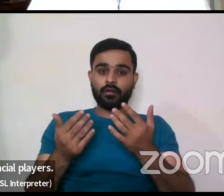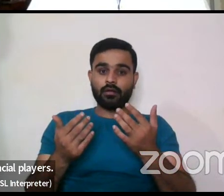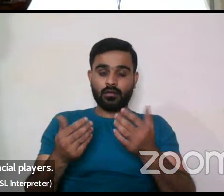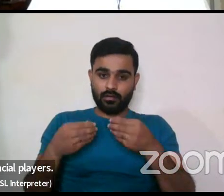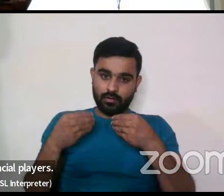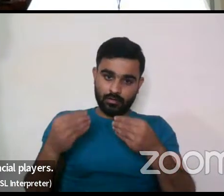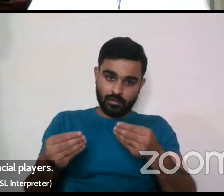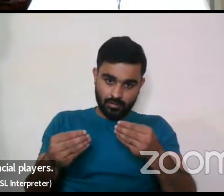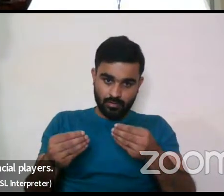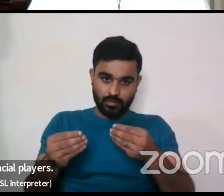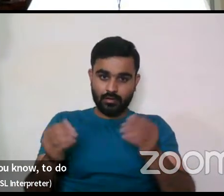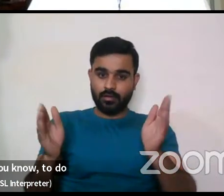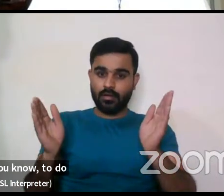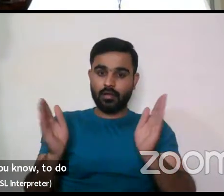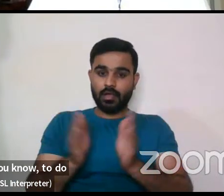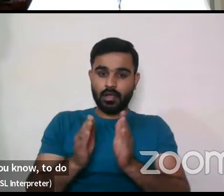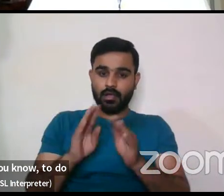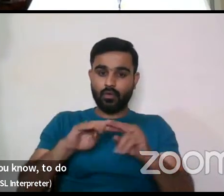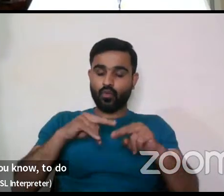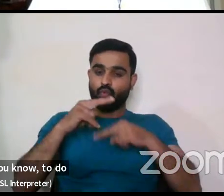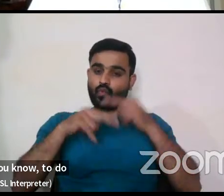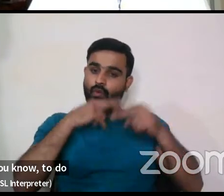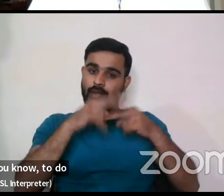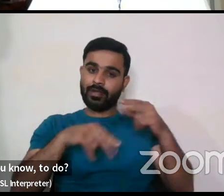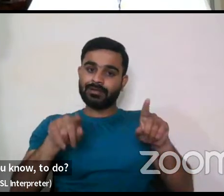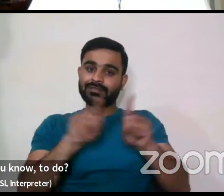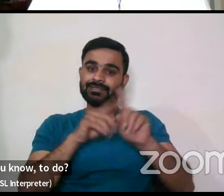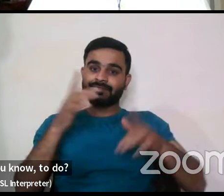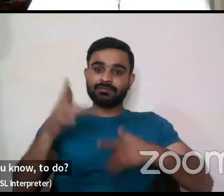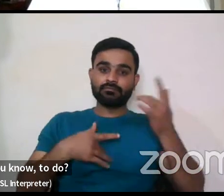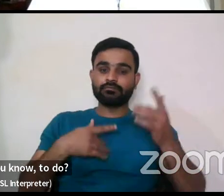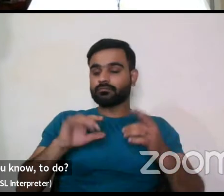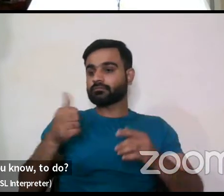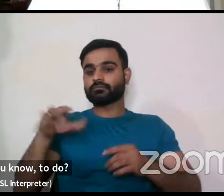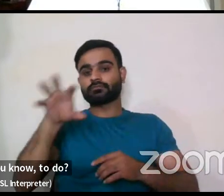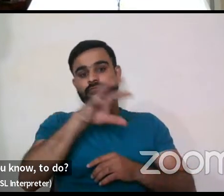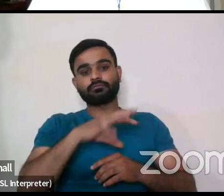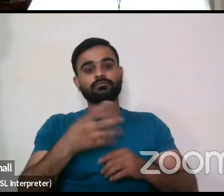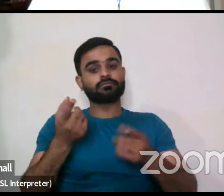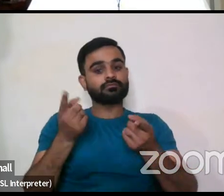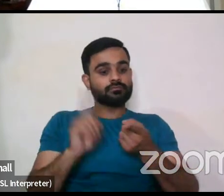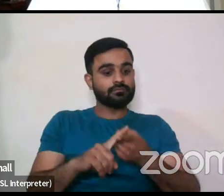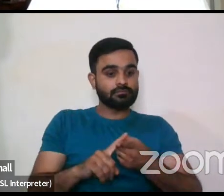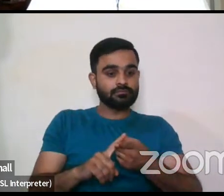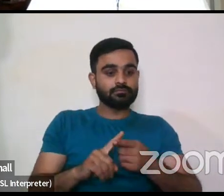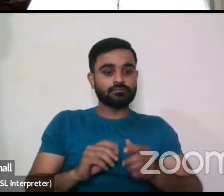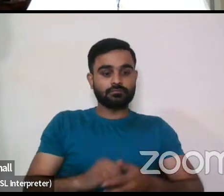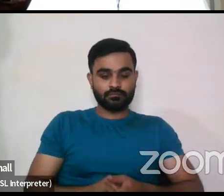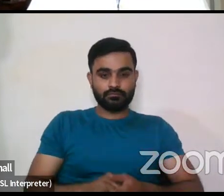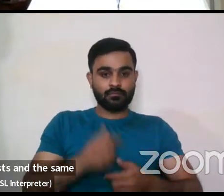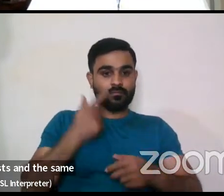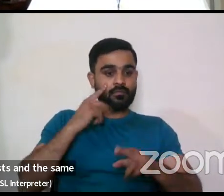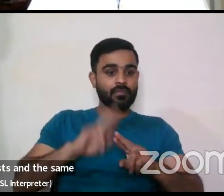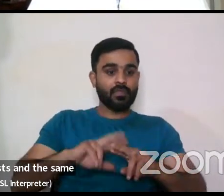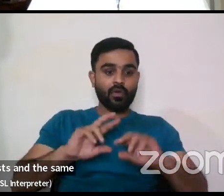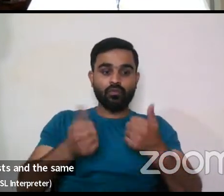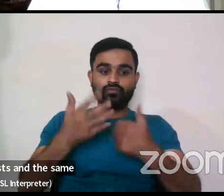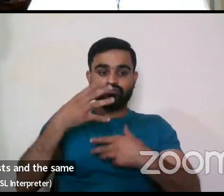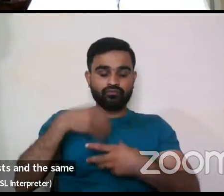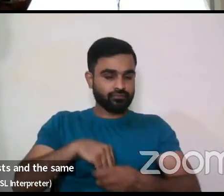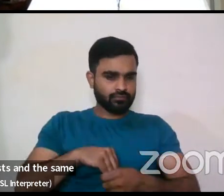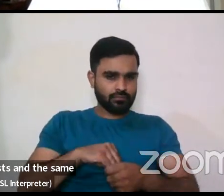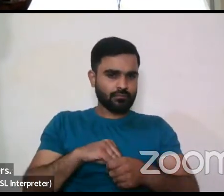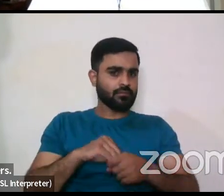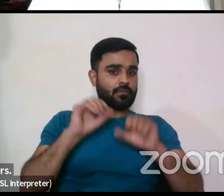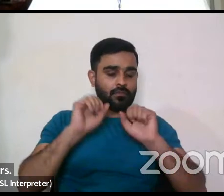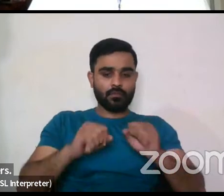give loans to small industrialists on the same interest rates as to others? I mean, what will happen if they're if they cannot repay? So I think it has